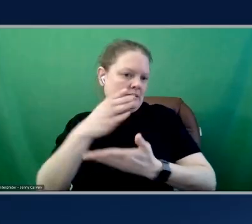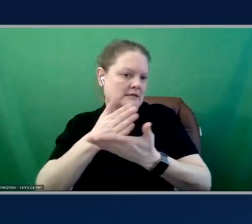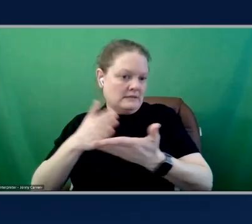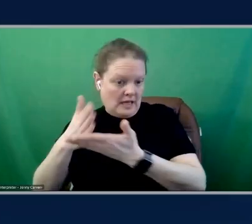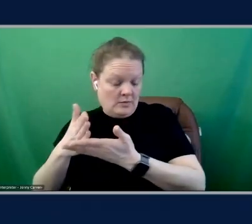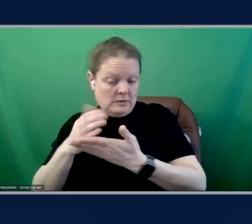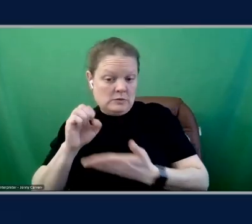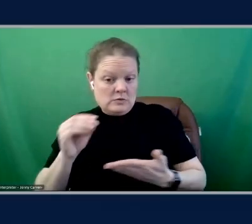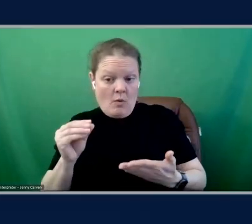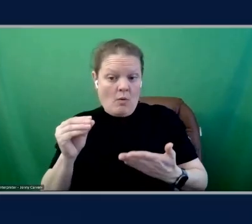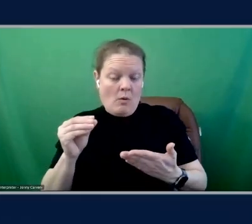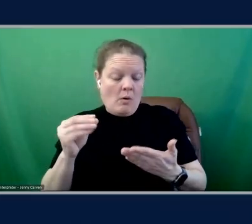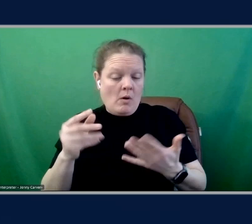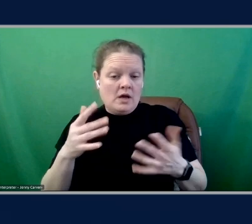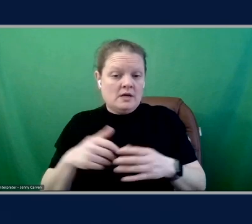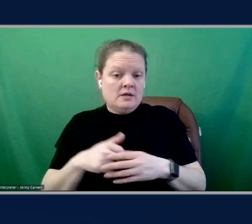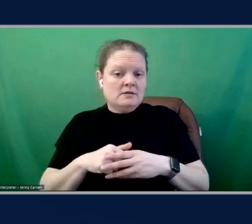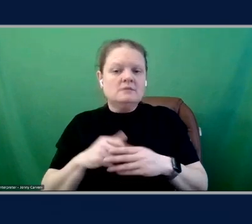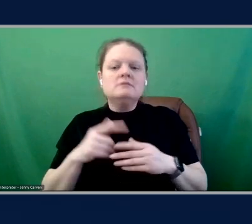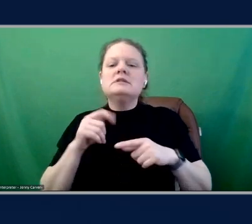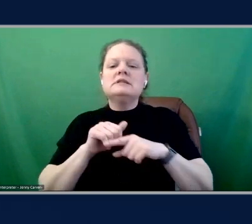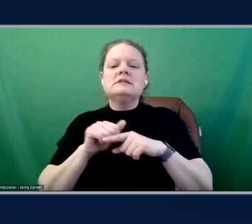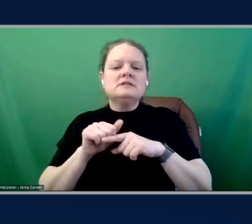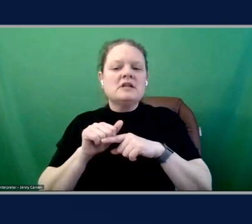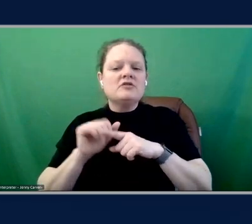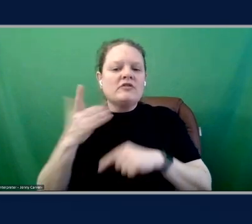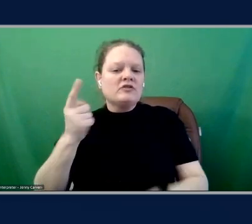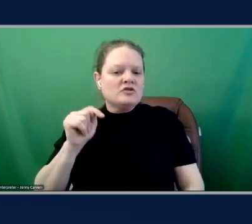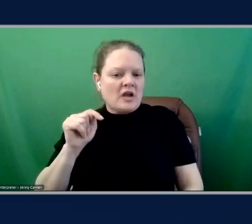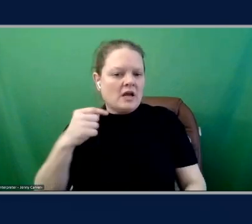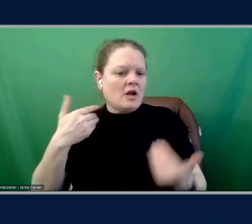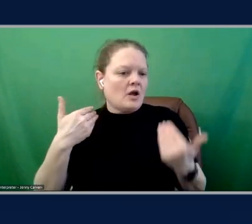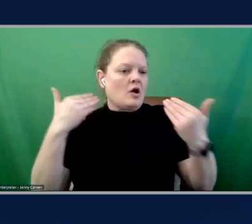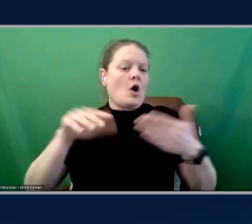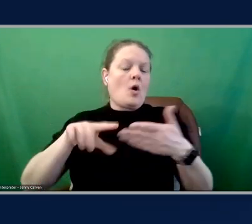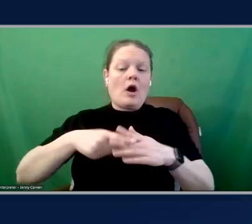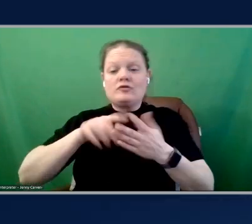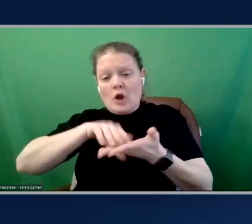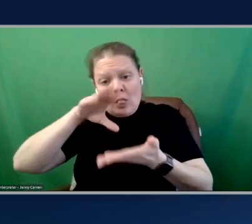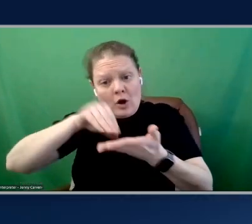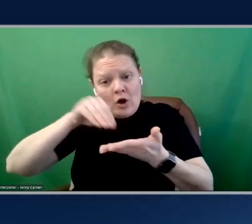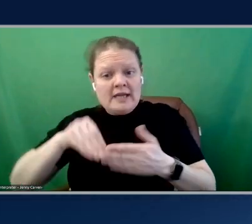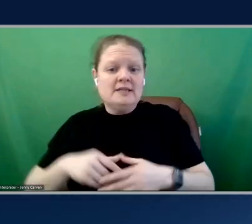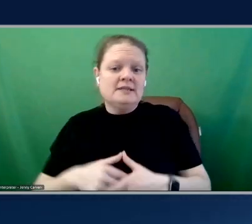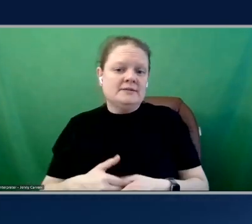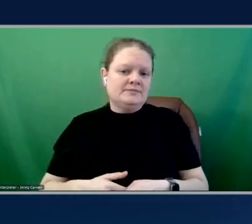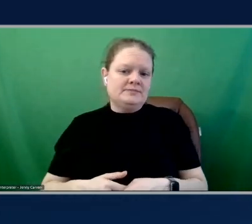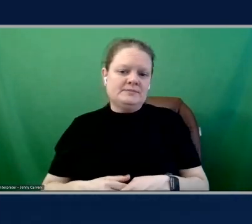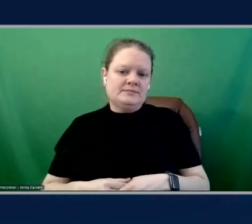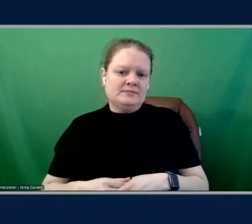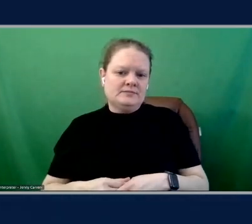a exercise for the chat to go out and start learning alongside Amazon Q